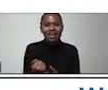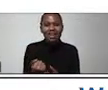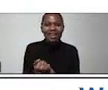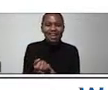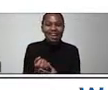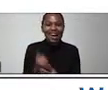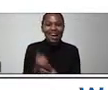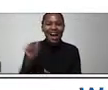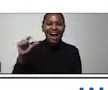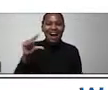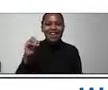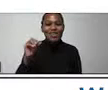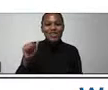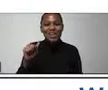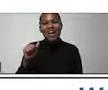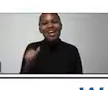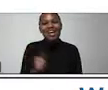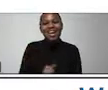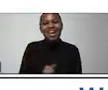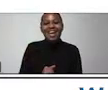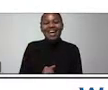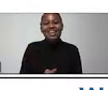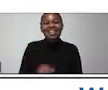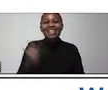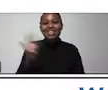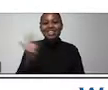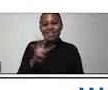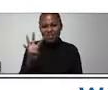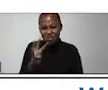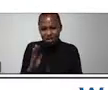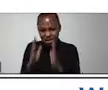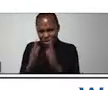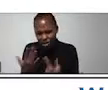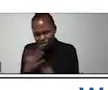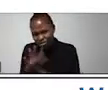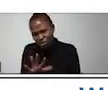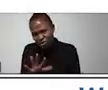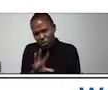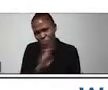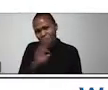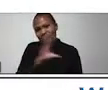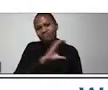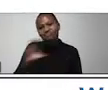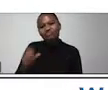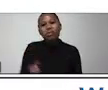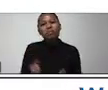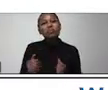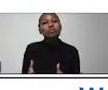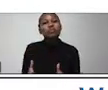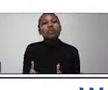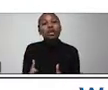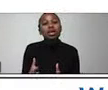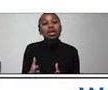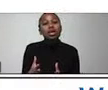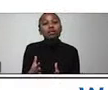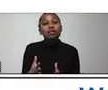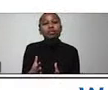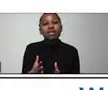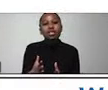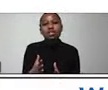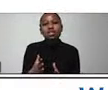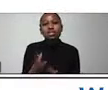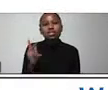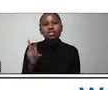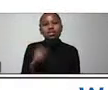AGOA, while the fourth column shows the Western Cape primary production, you know, volumes that are